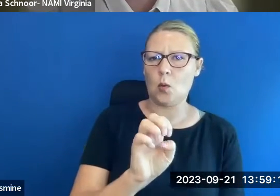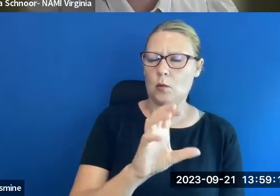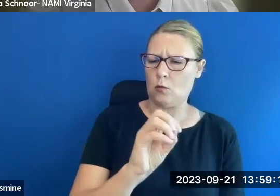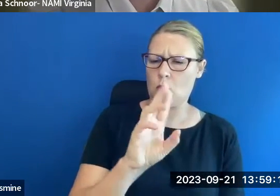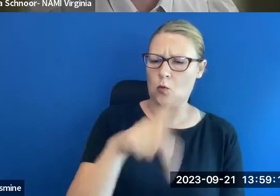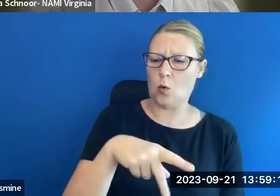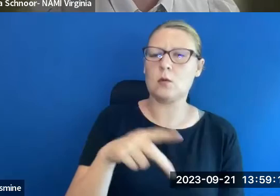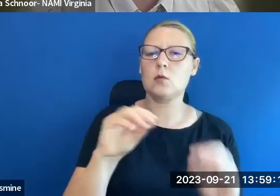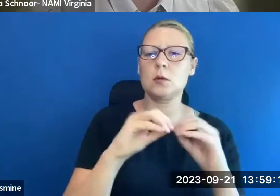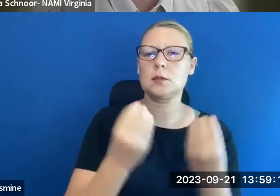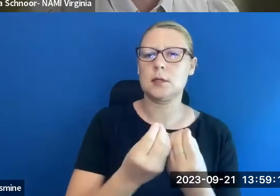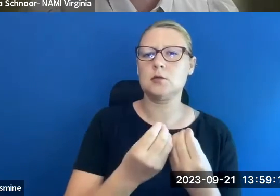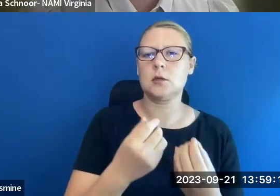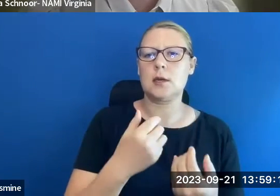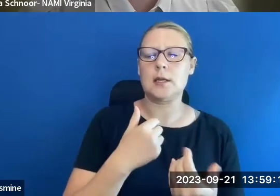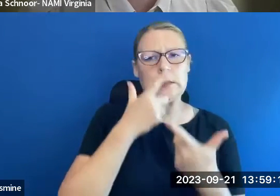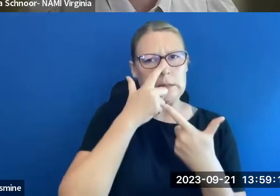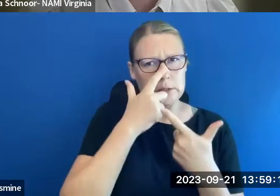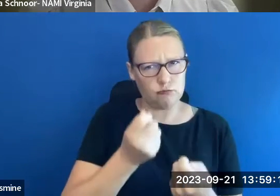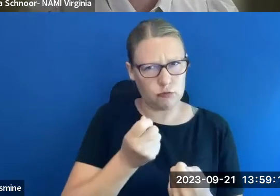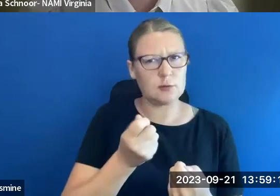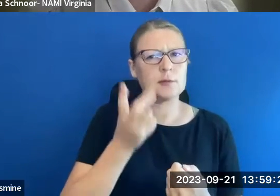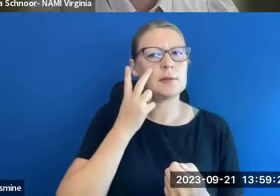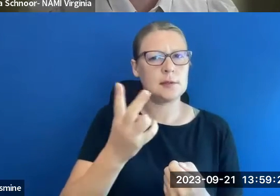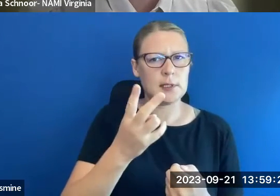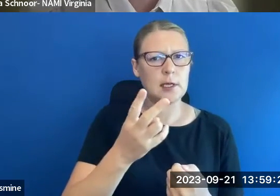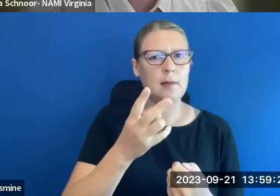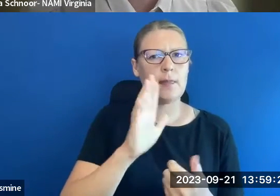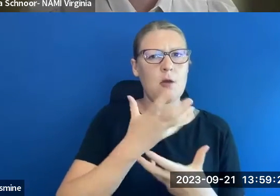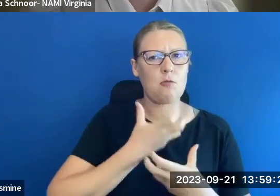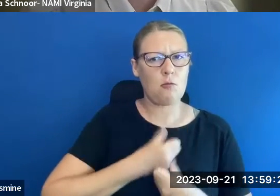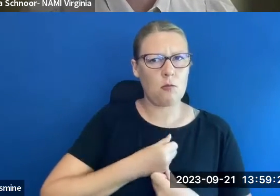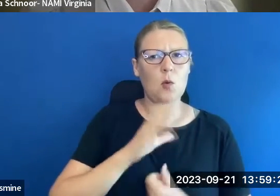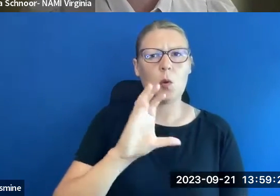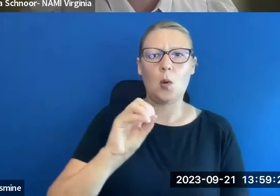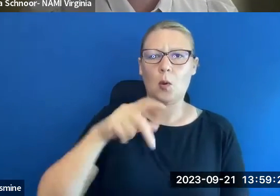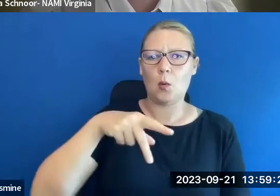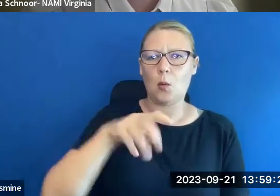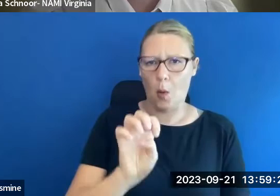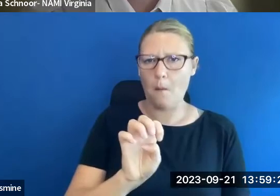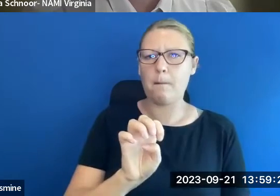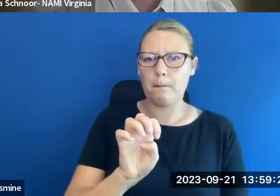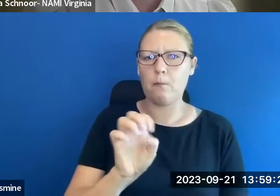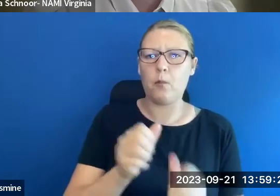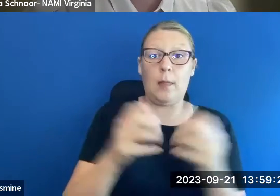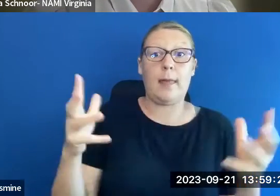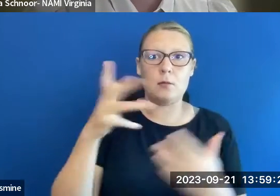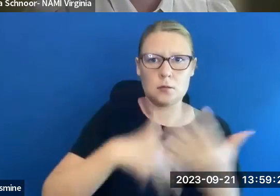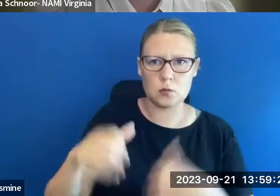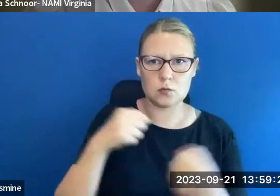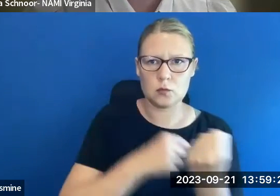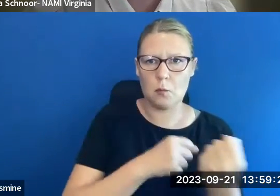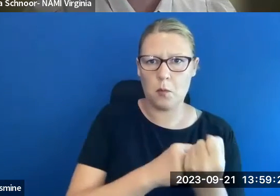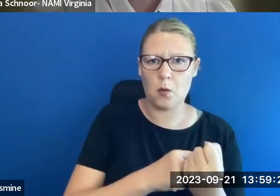were coping in the wake of a pandemic when they didn't have that social support, especially at such a young